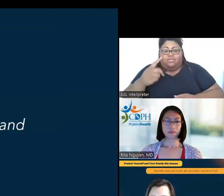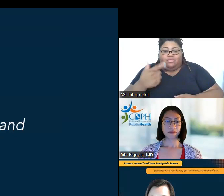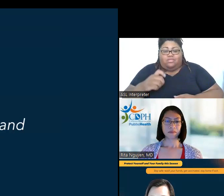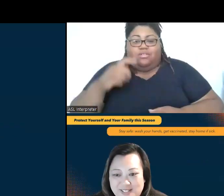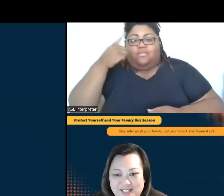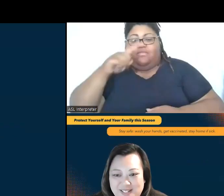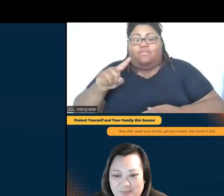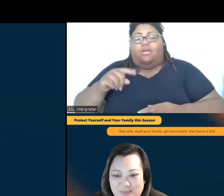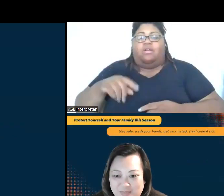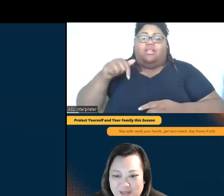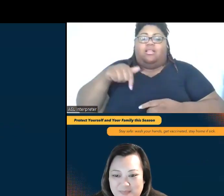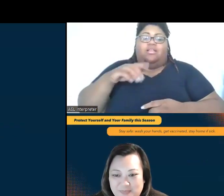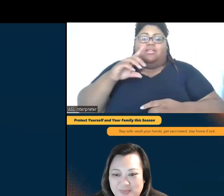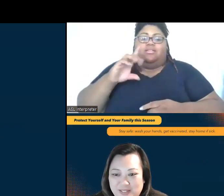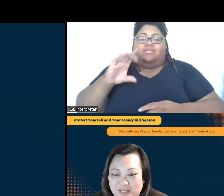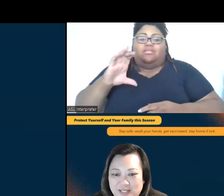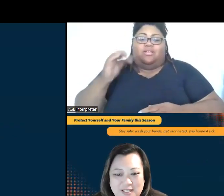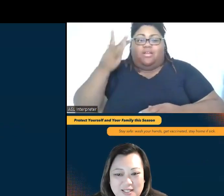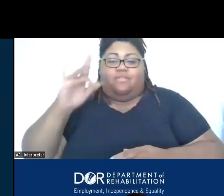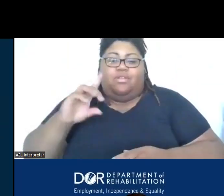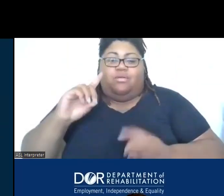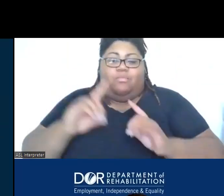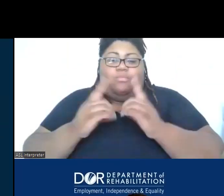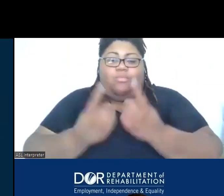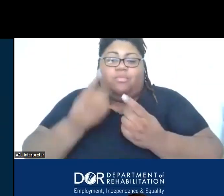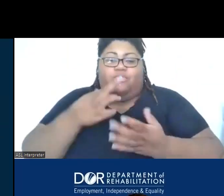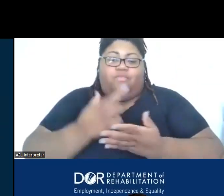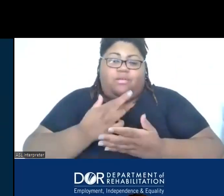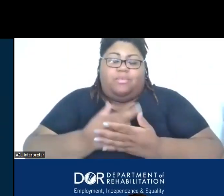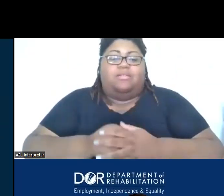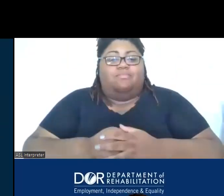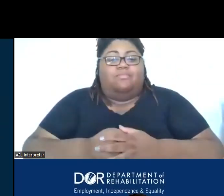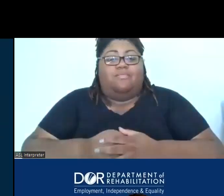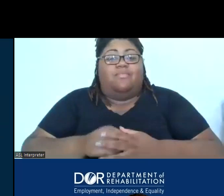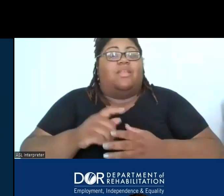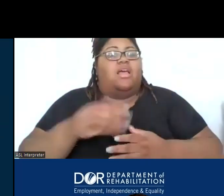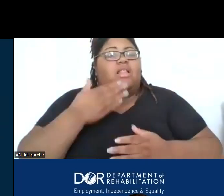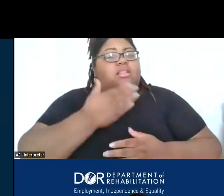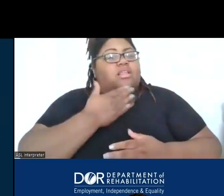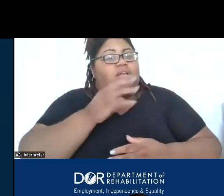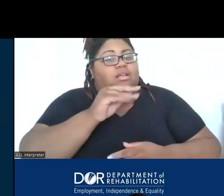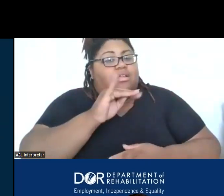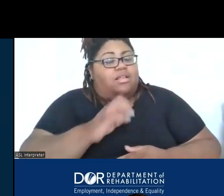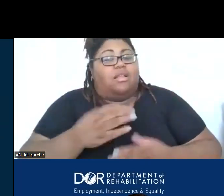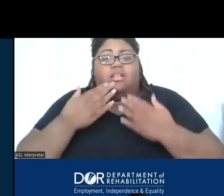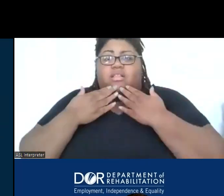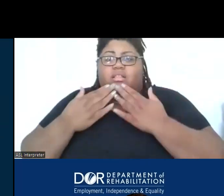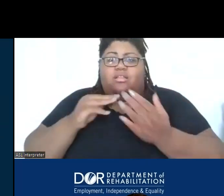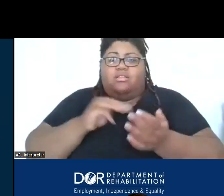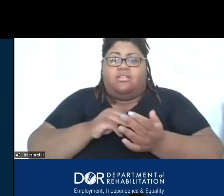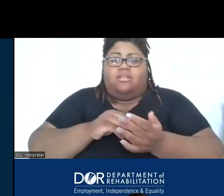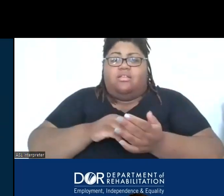of Rehabilitation. Welcome, Kim. Thank you, Connie, and thank you, Dr. Nguyen, for all of the really, really